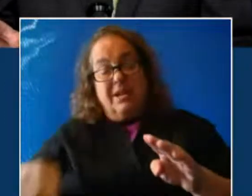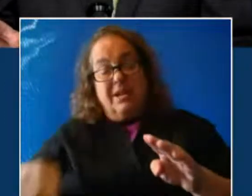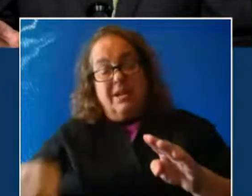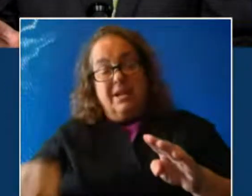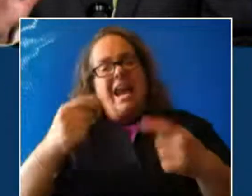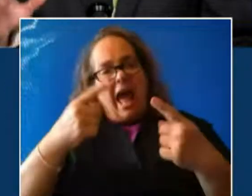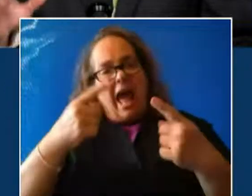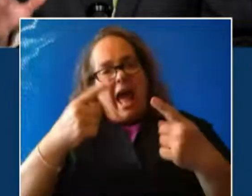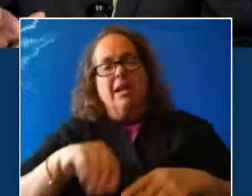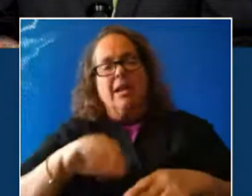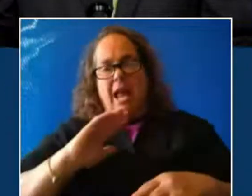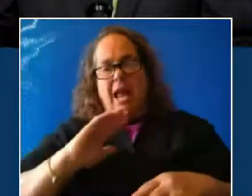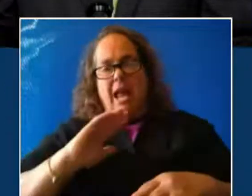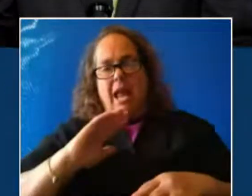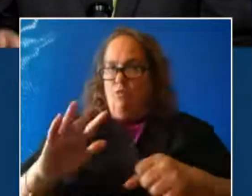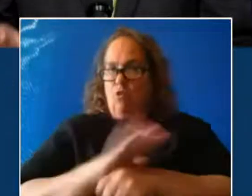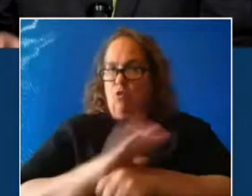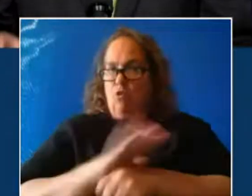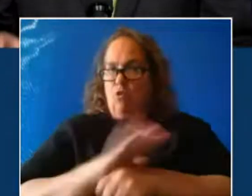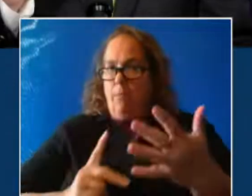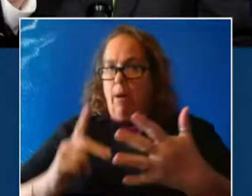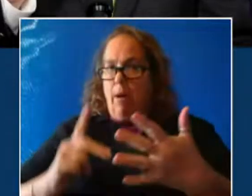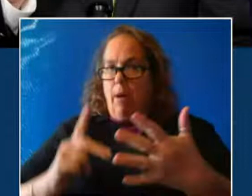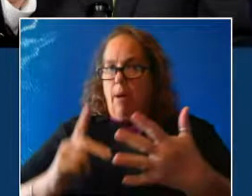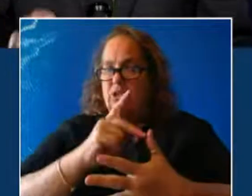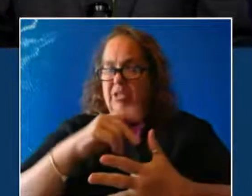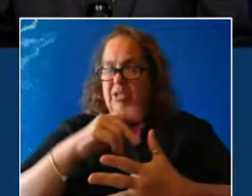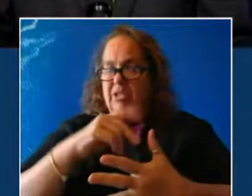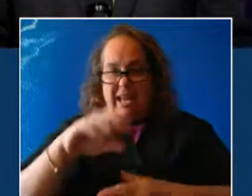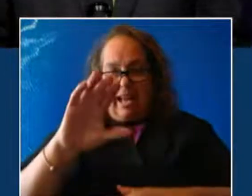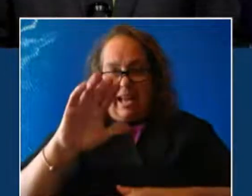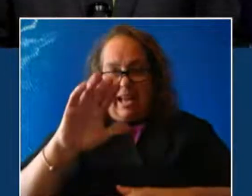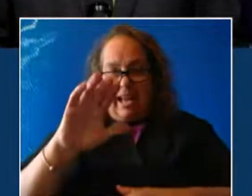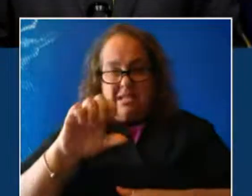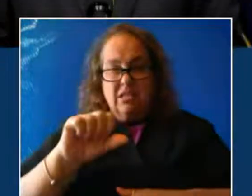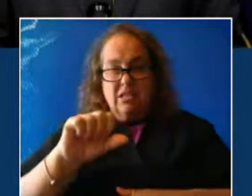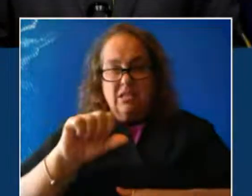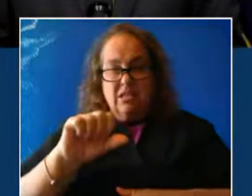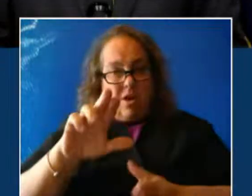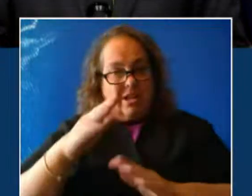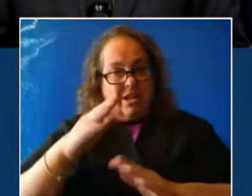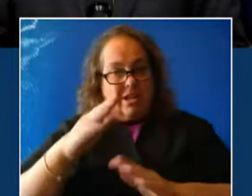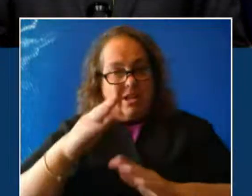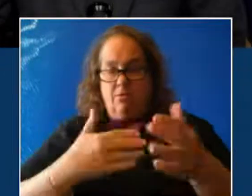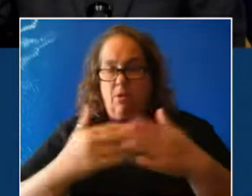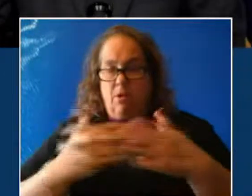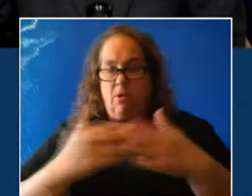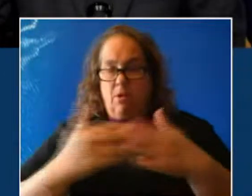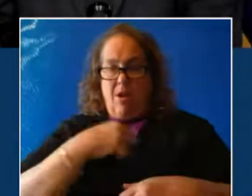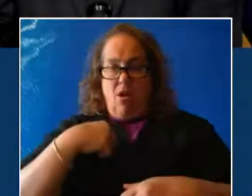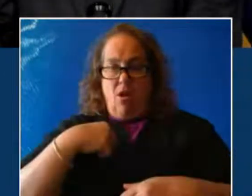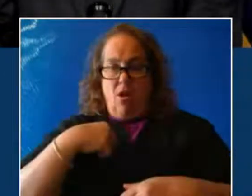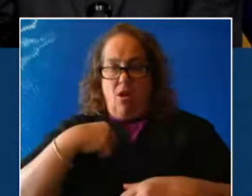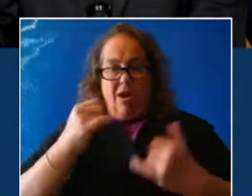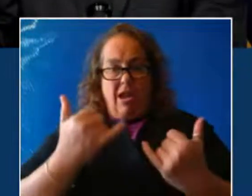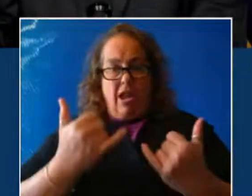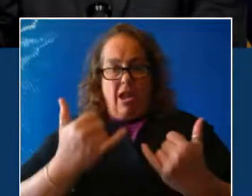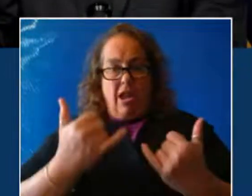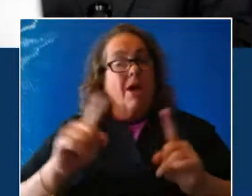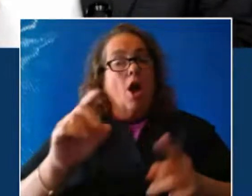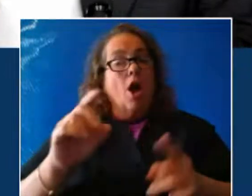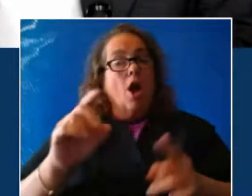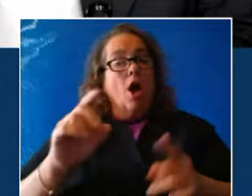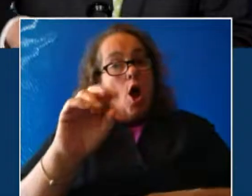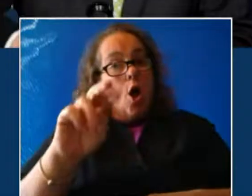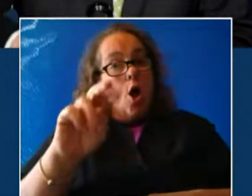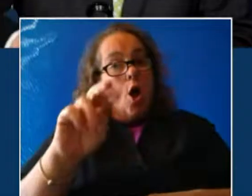cases and in deaths, even from where we are right now, but only if we get out there and get vaccinated.